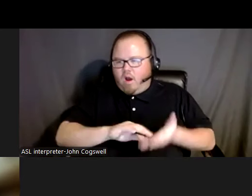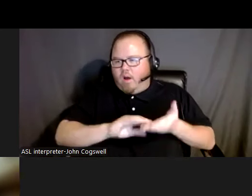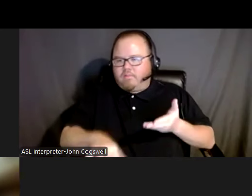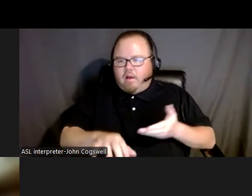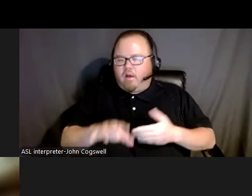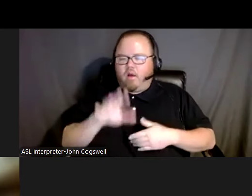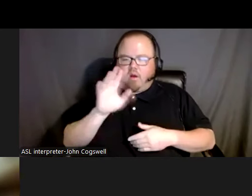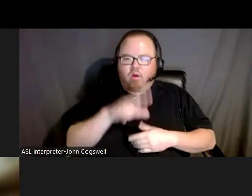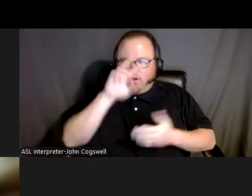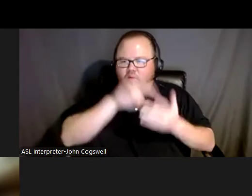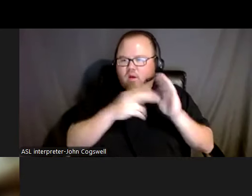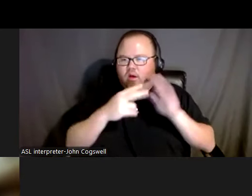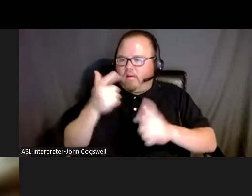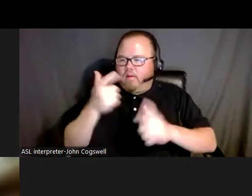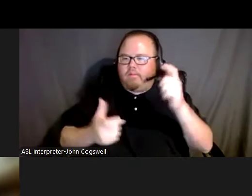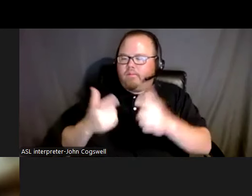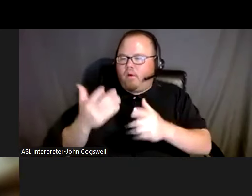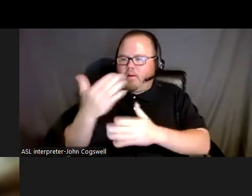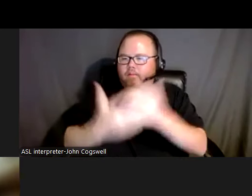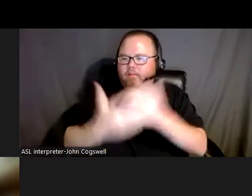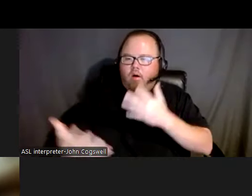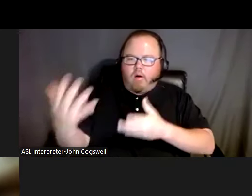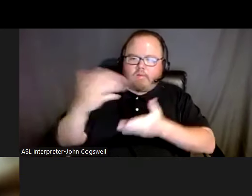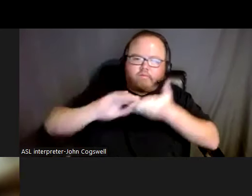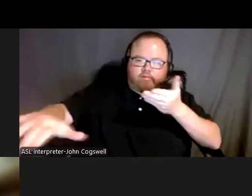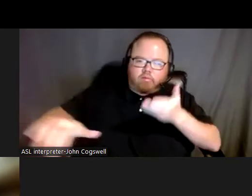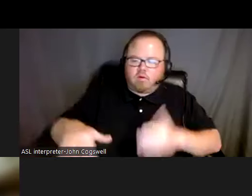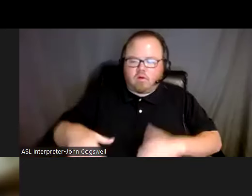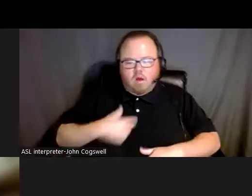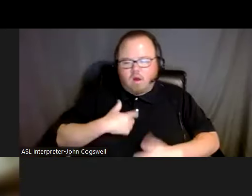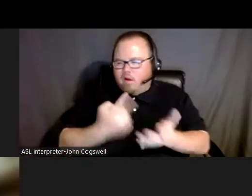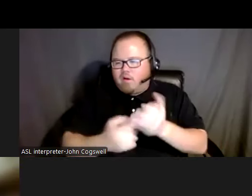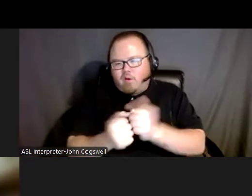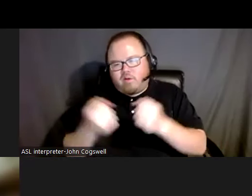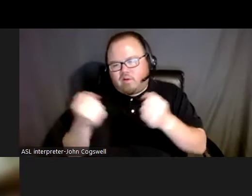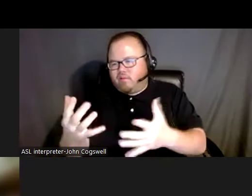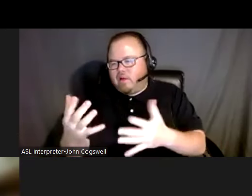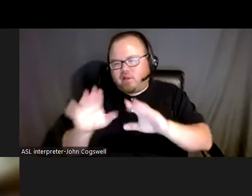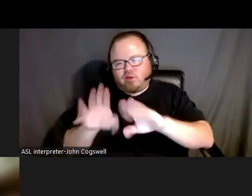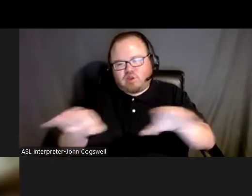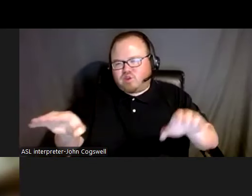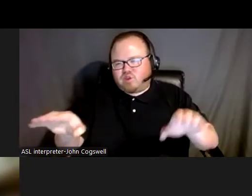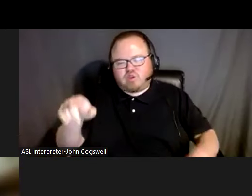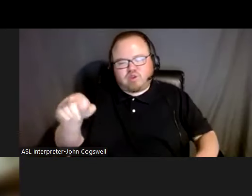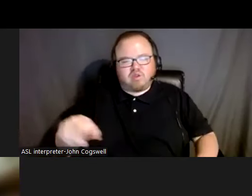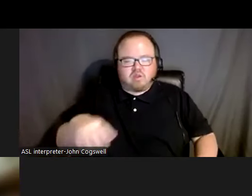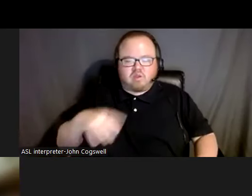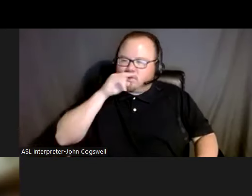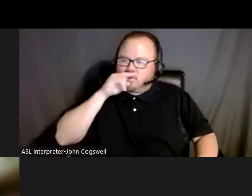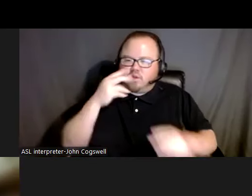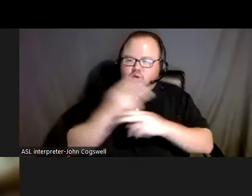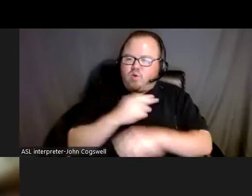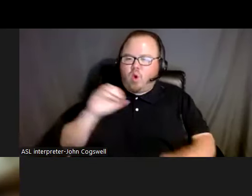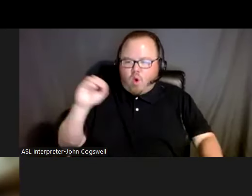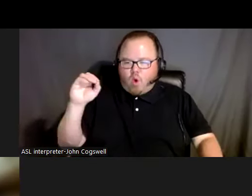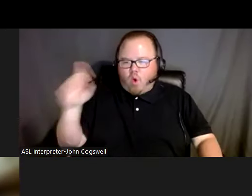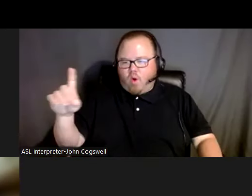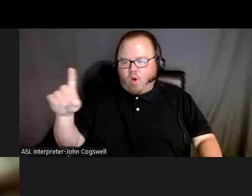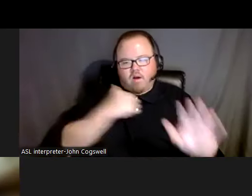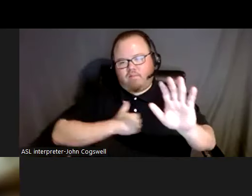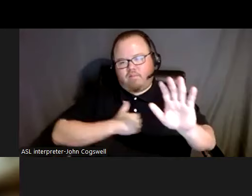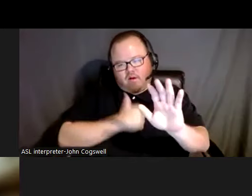is a huge part of this that often gets dismissed. I've talked with kids who have made an attempt using an overdose, and I apologize again.